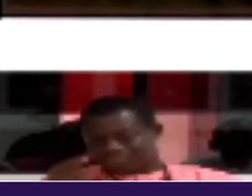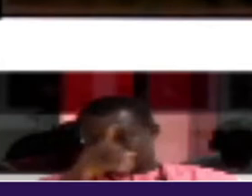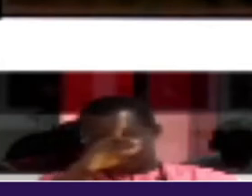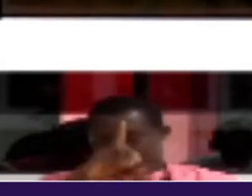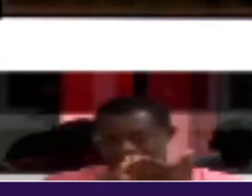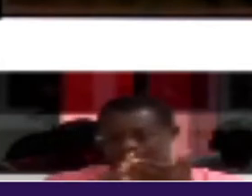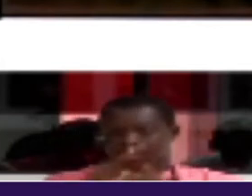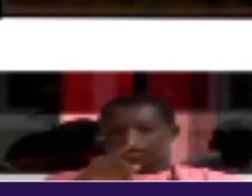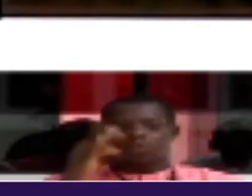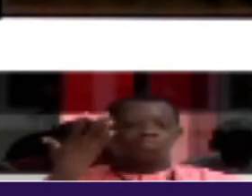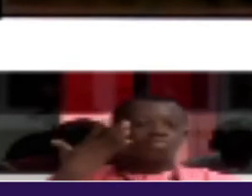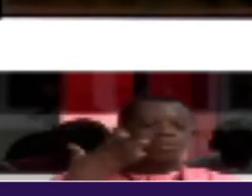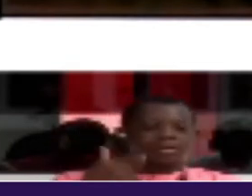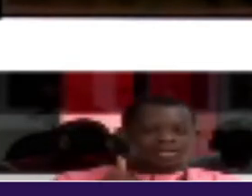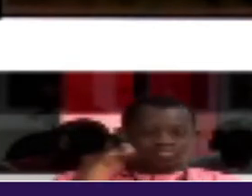Delta Company,